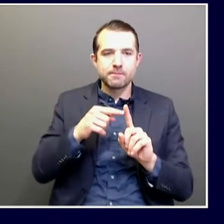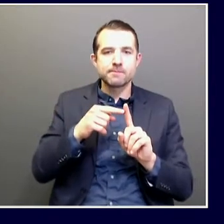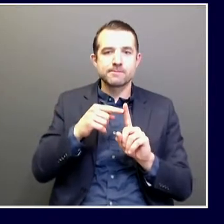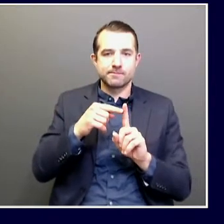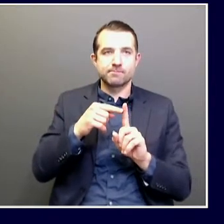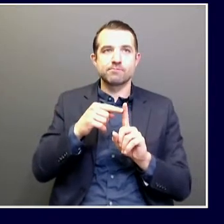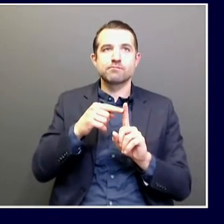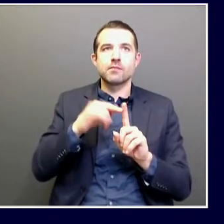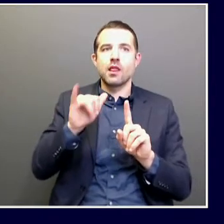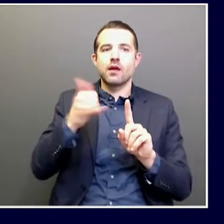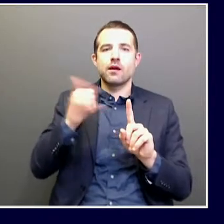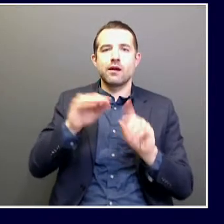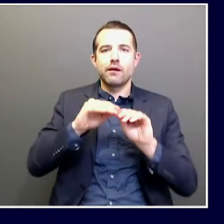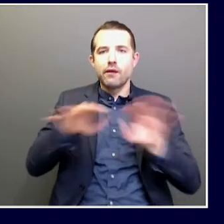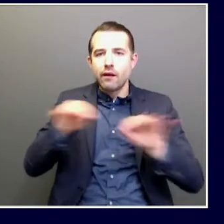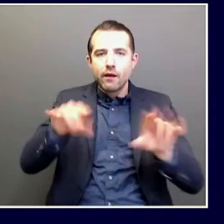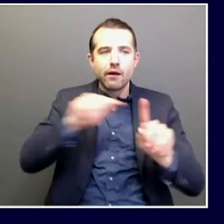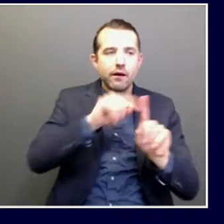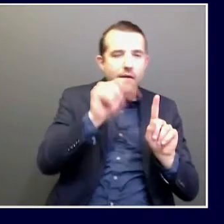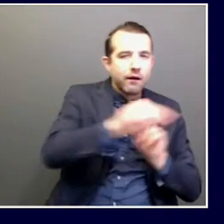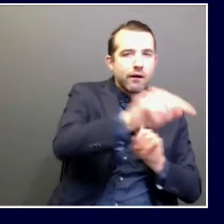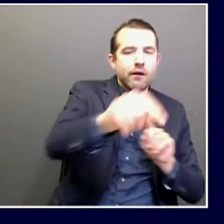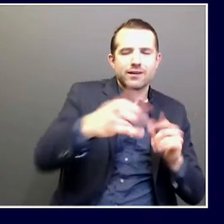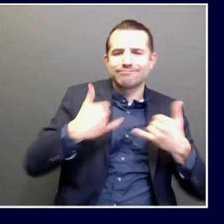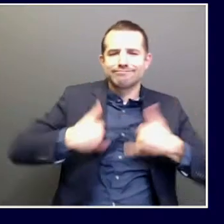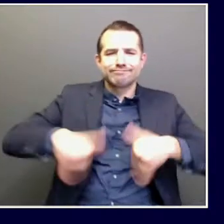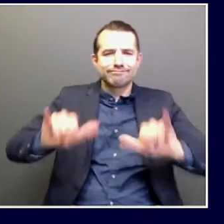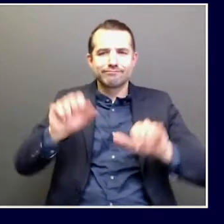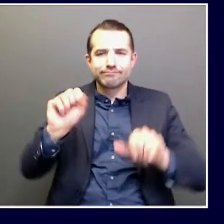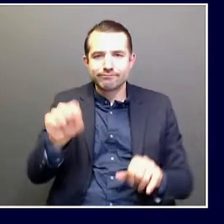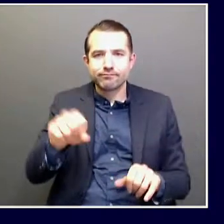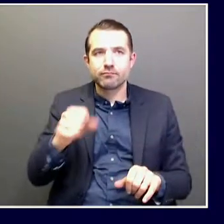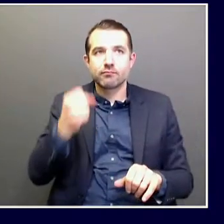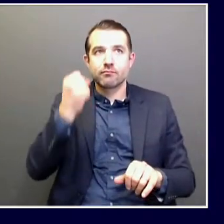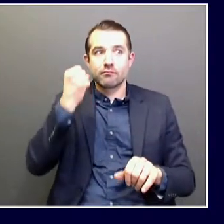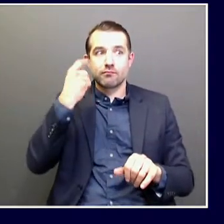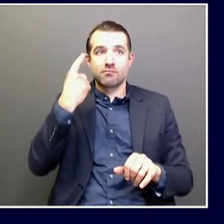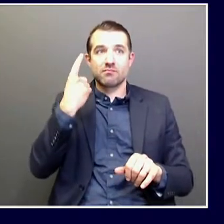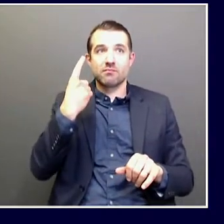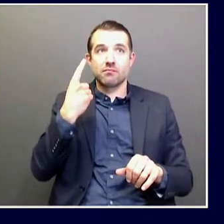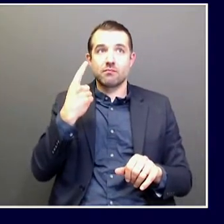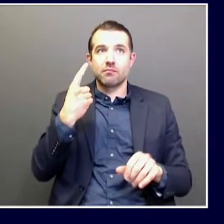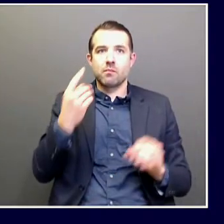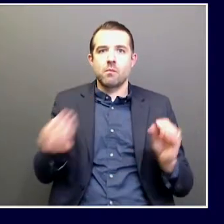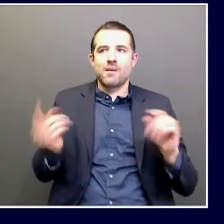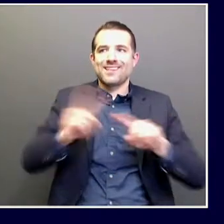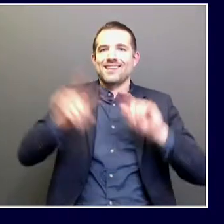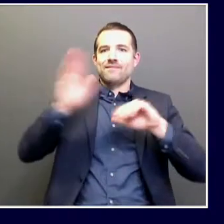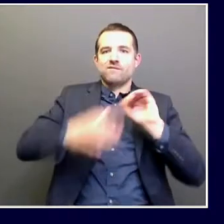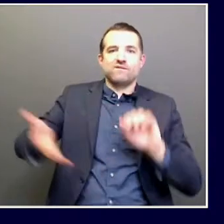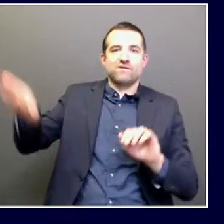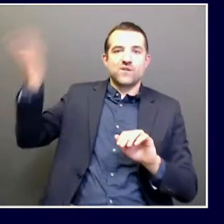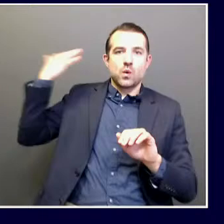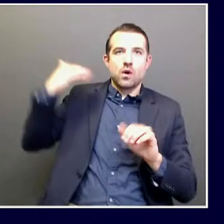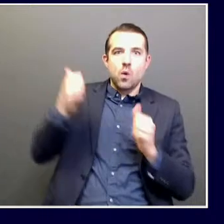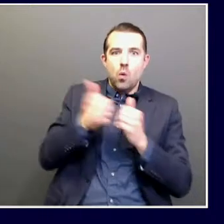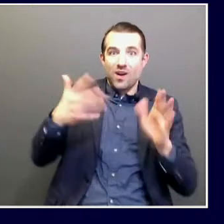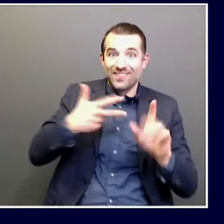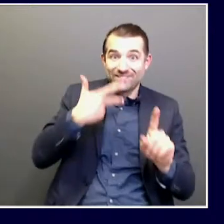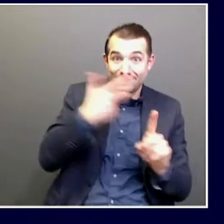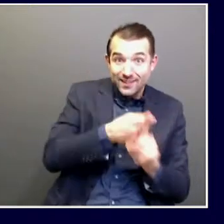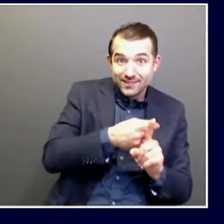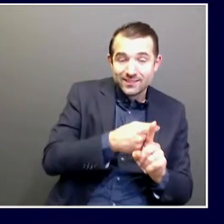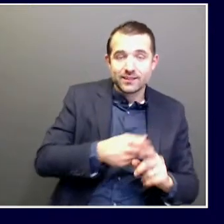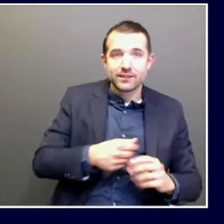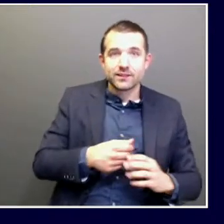in the vaccine era than in the pre-vaccine era. The outbreaks now have tended to be smaller, particularly those at,